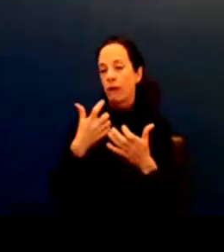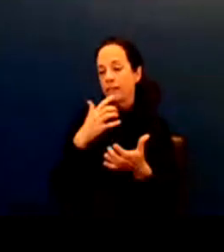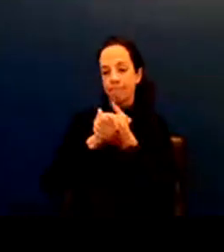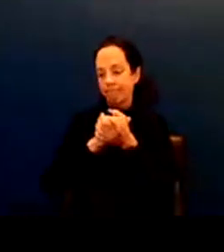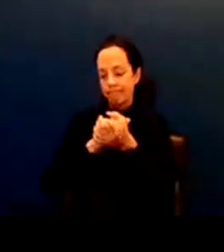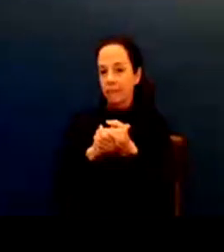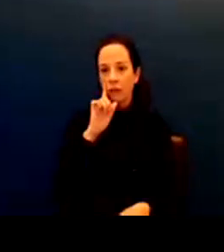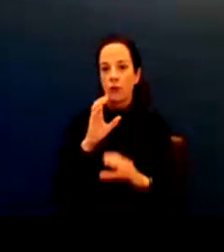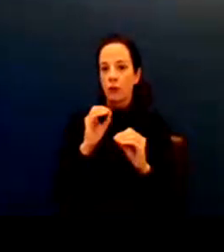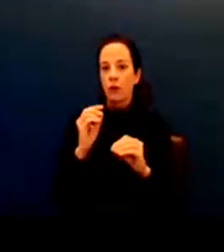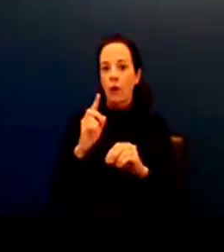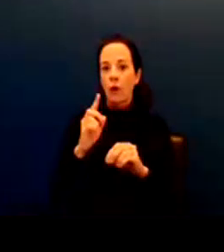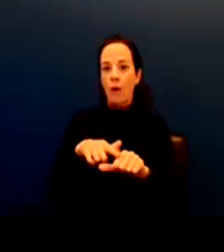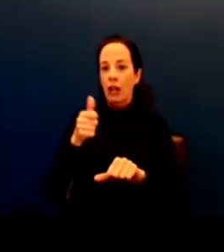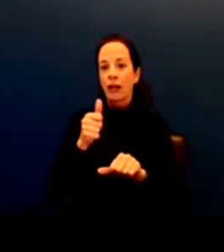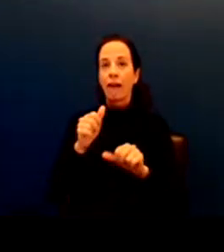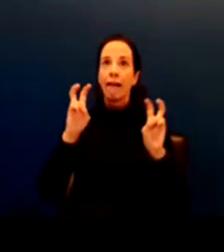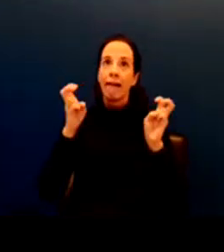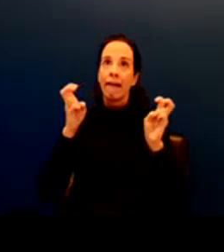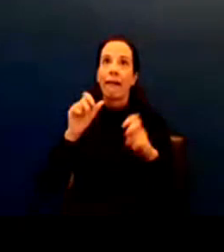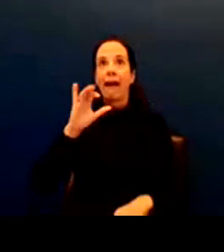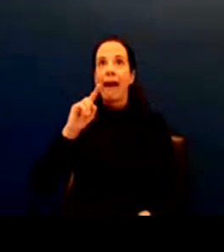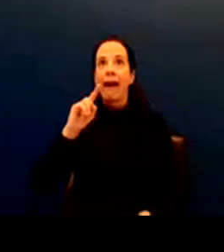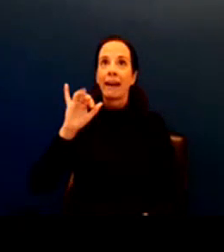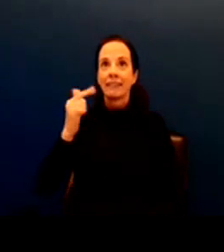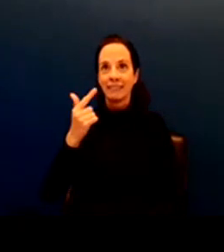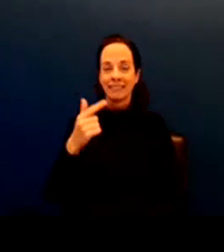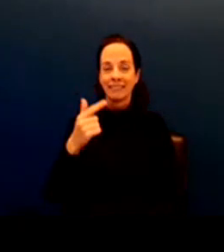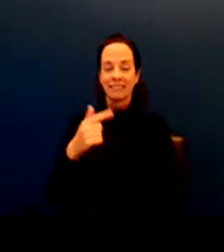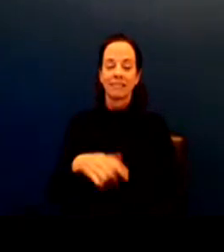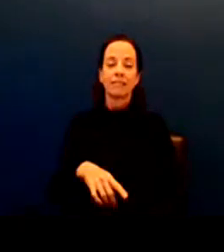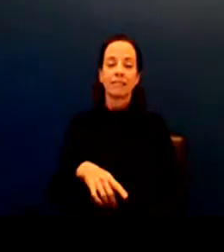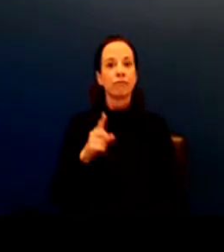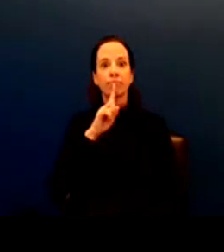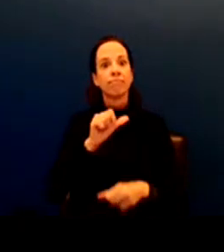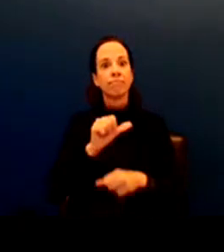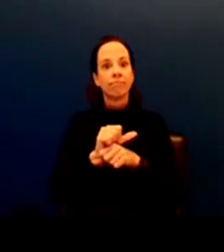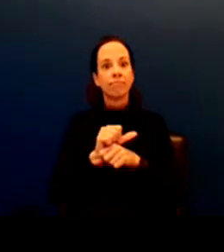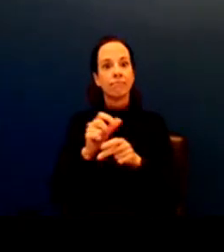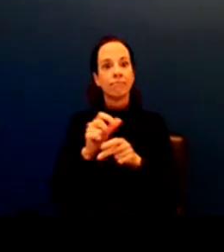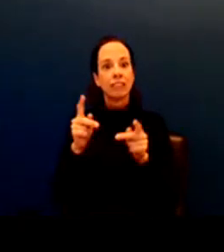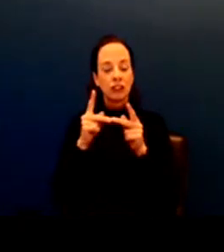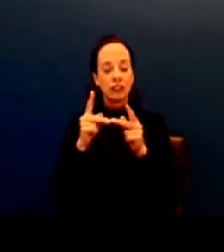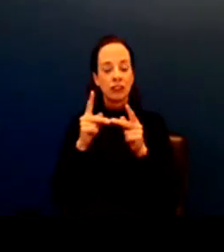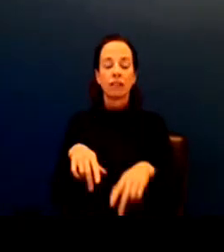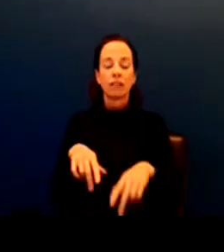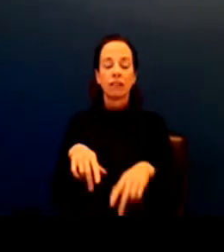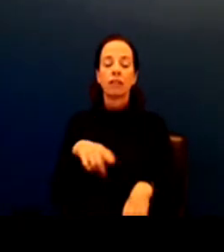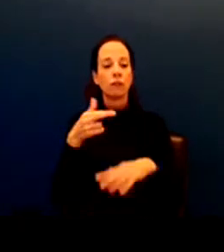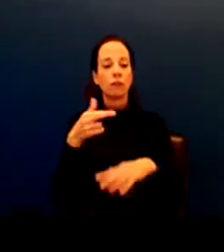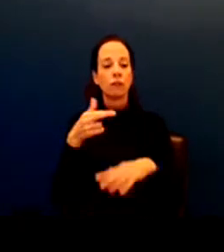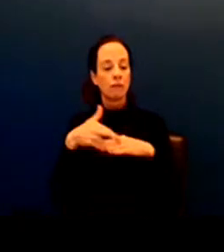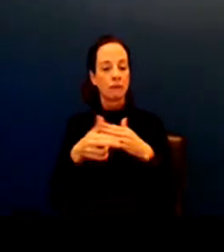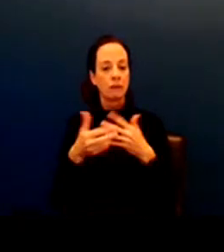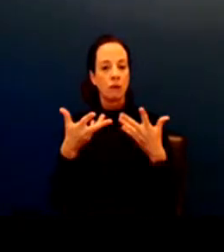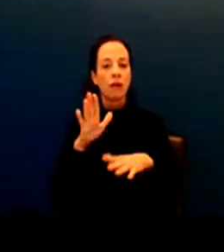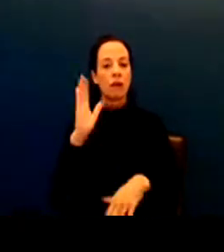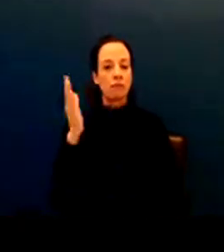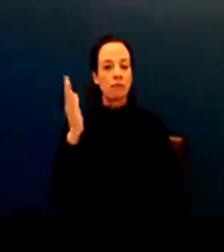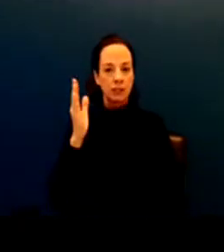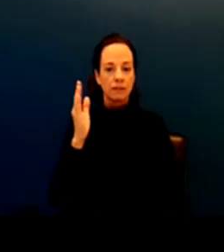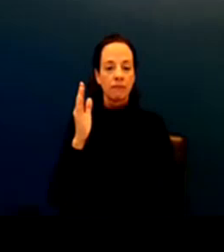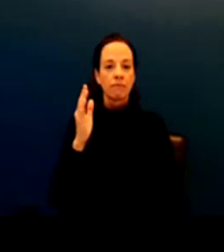being acting. As you referenced in your presentation, we really